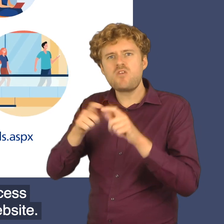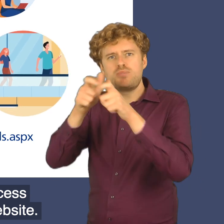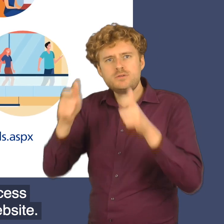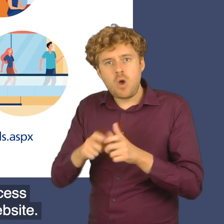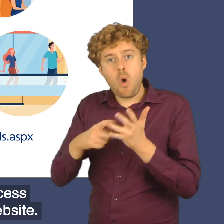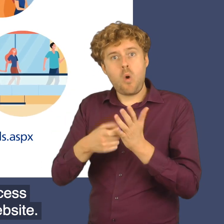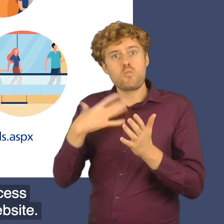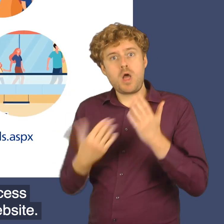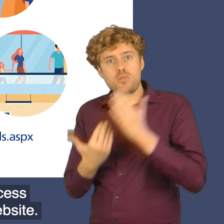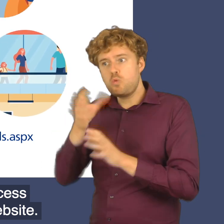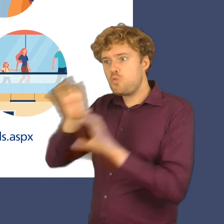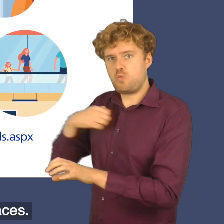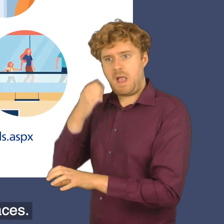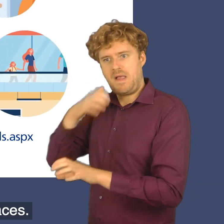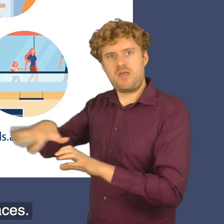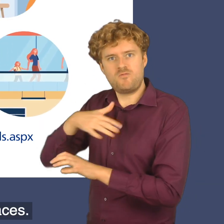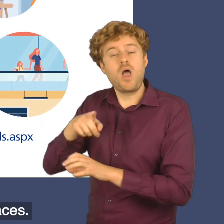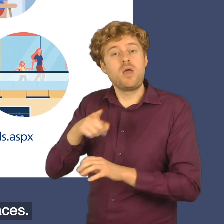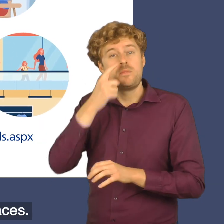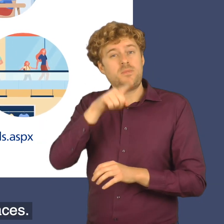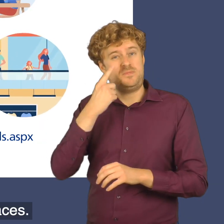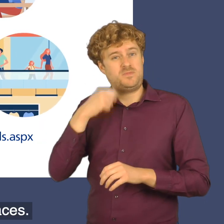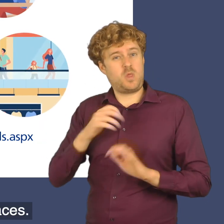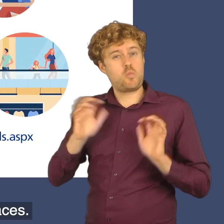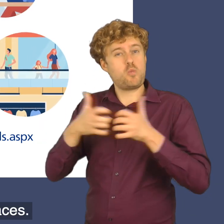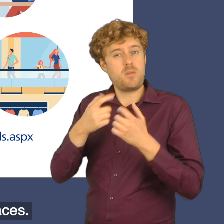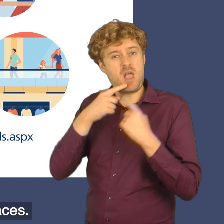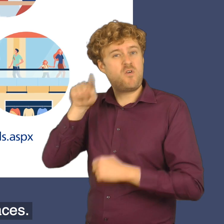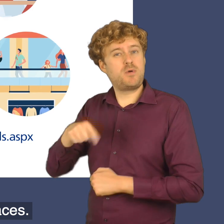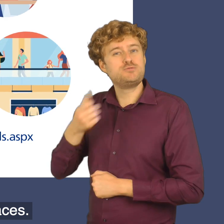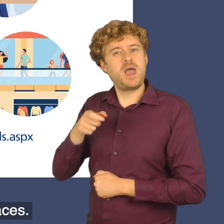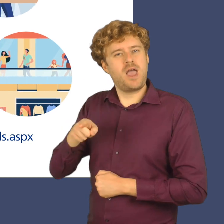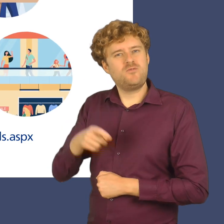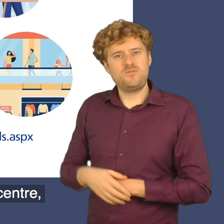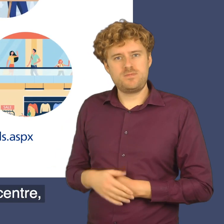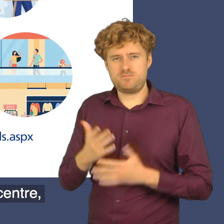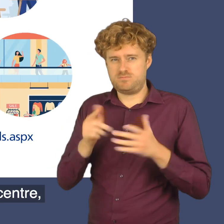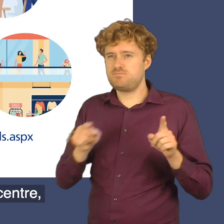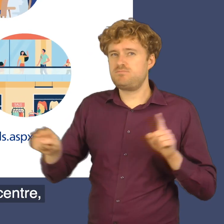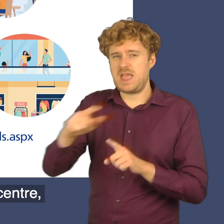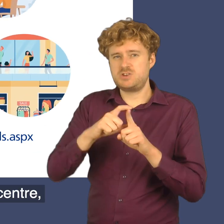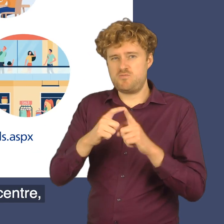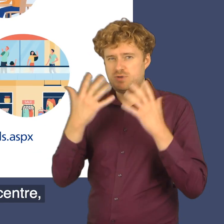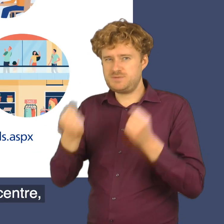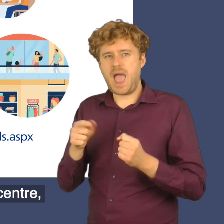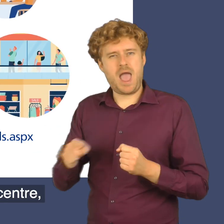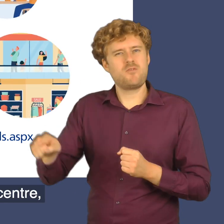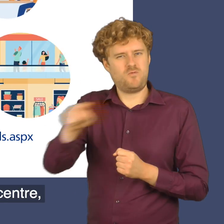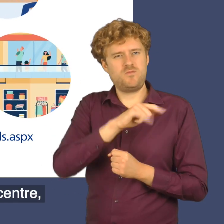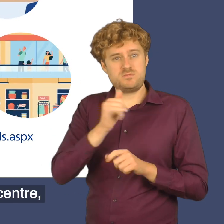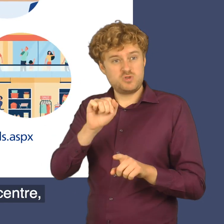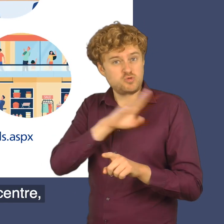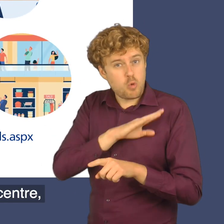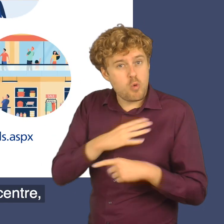community, head to our website. Defibrillators are available in many public spaces. There may be one in your school,